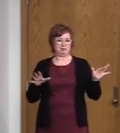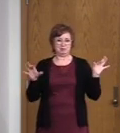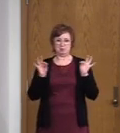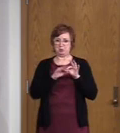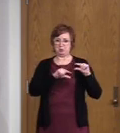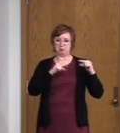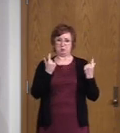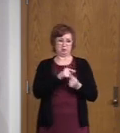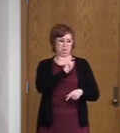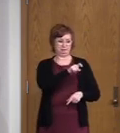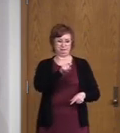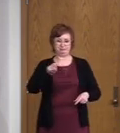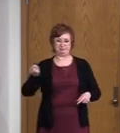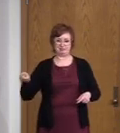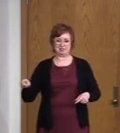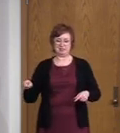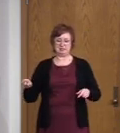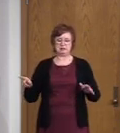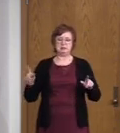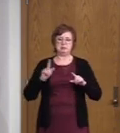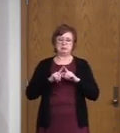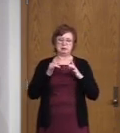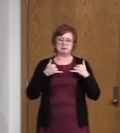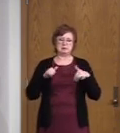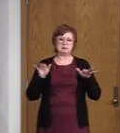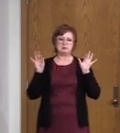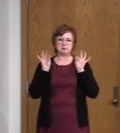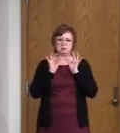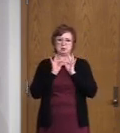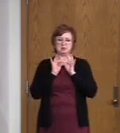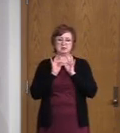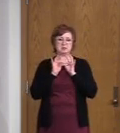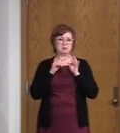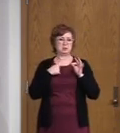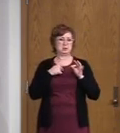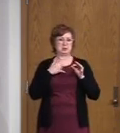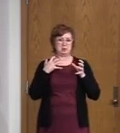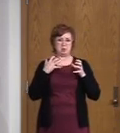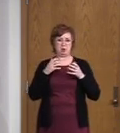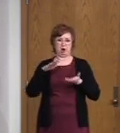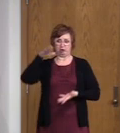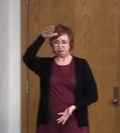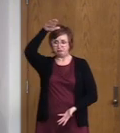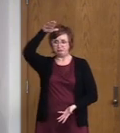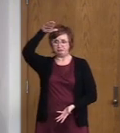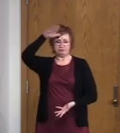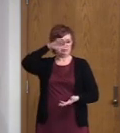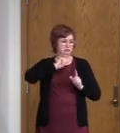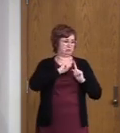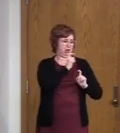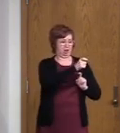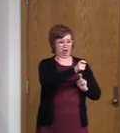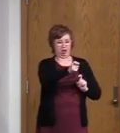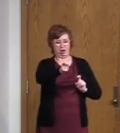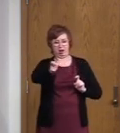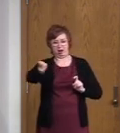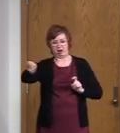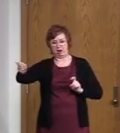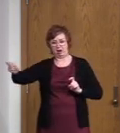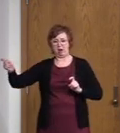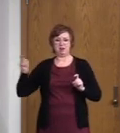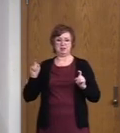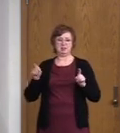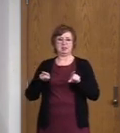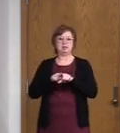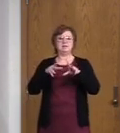looking at right now is getting a large quantity of vaccines in a short amount of time. So the best way to distribute that and get it across our province as fast